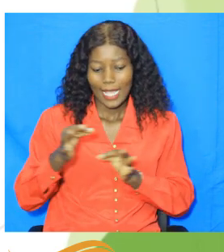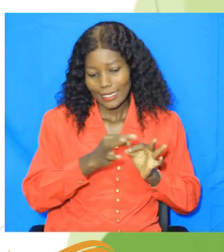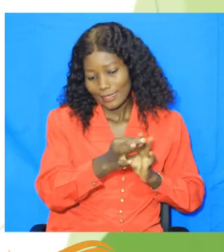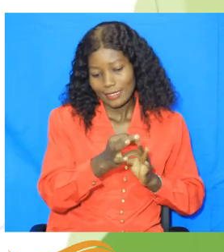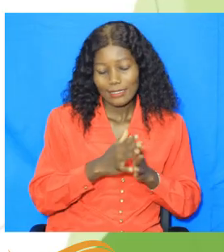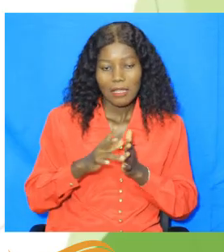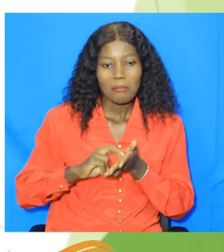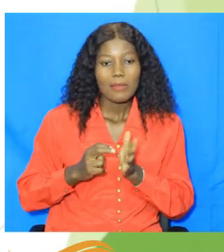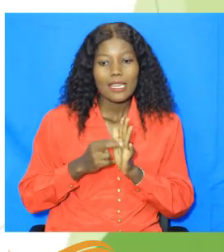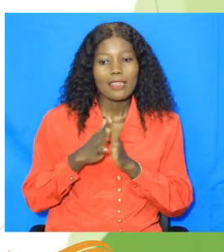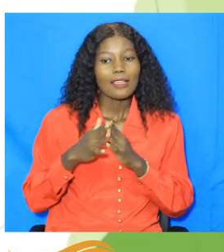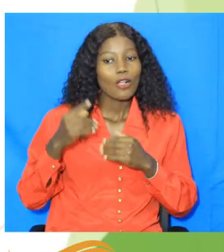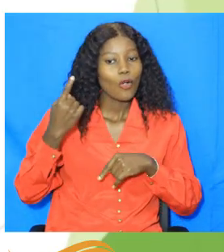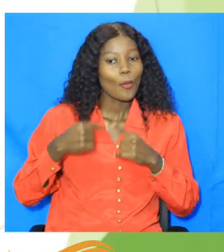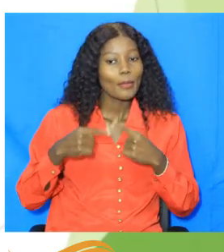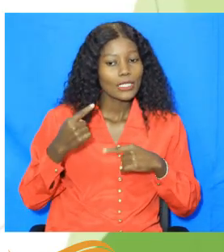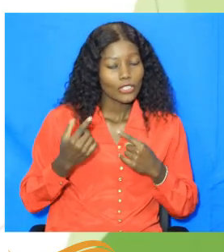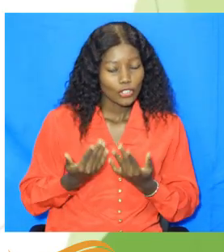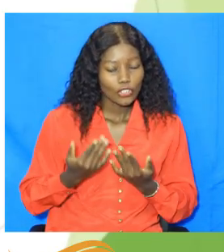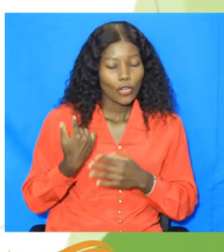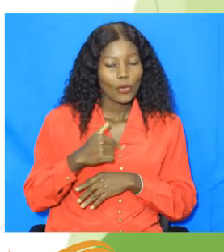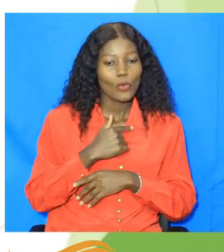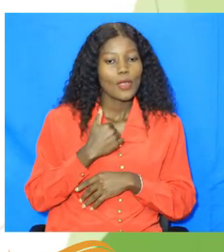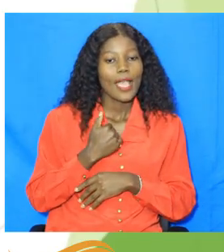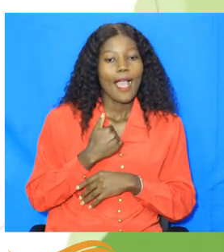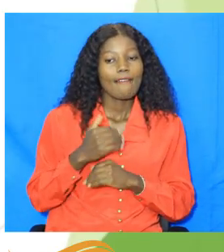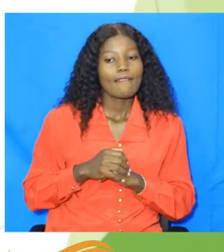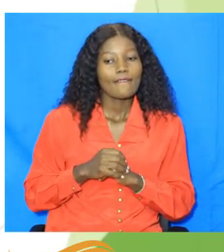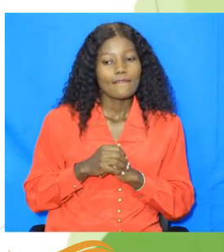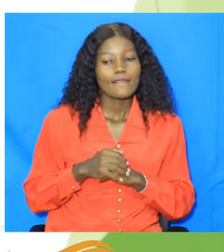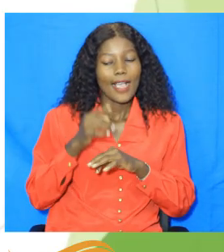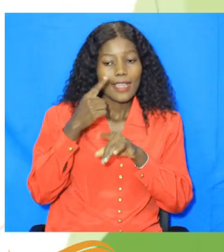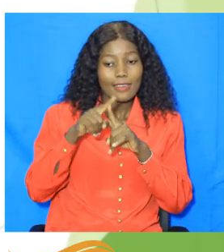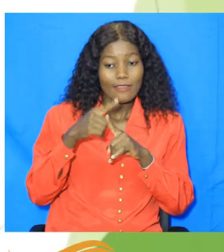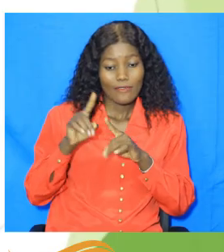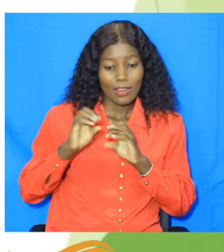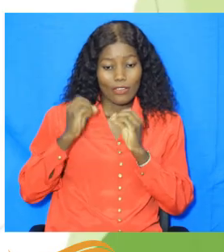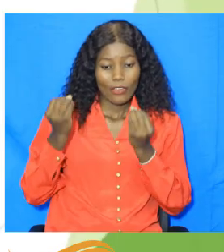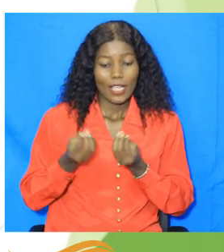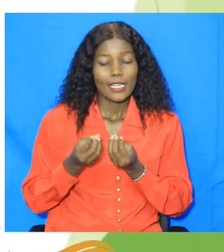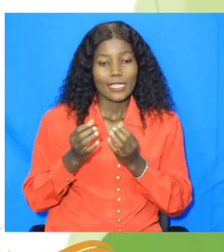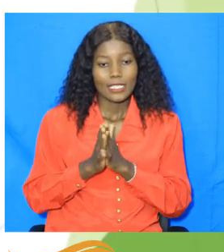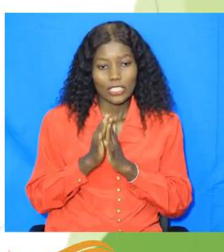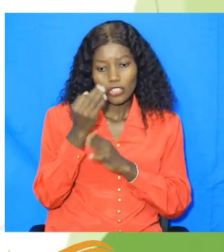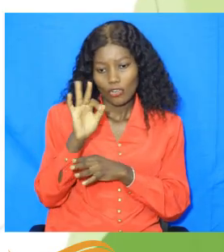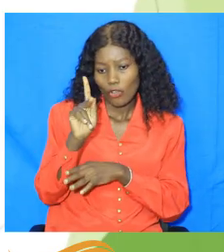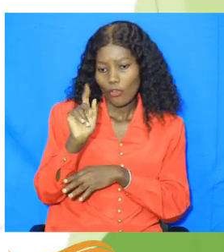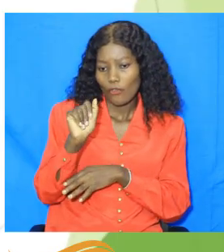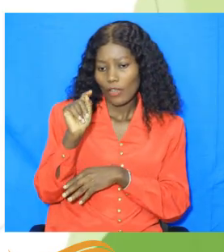karate competition, we have different organization of kata